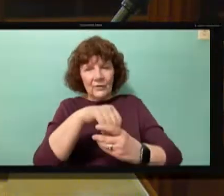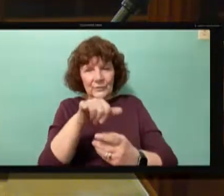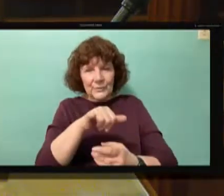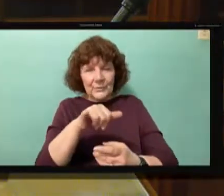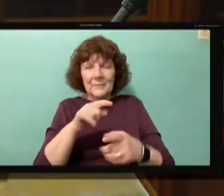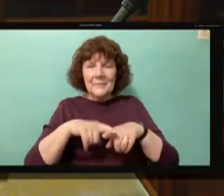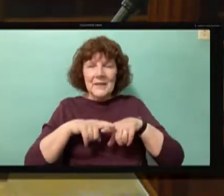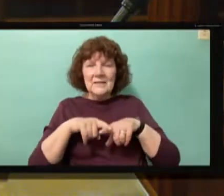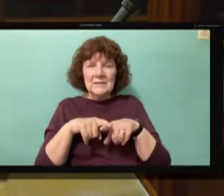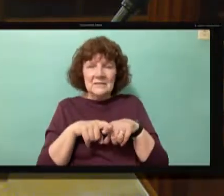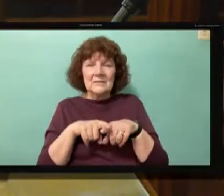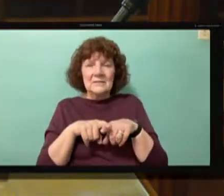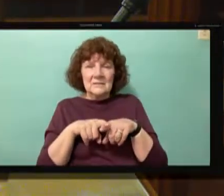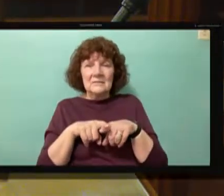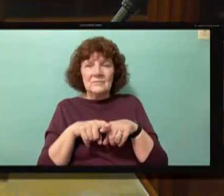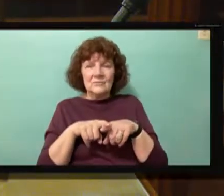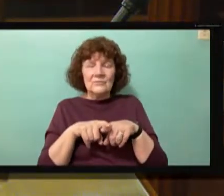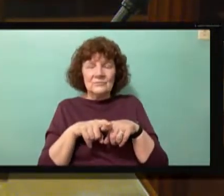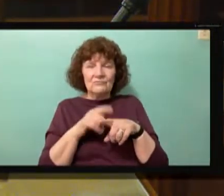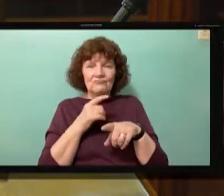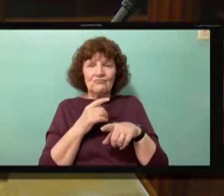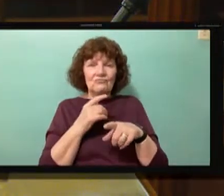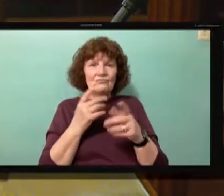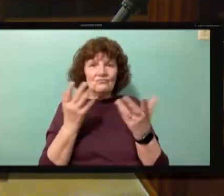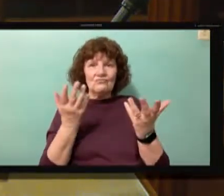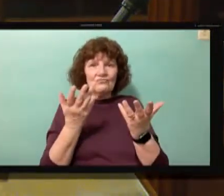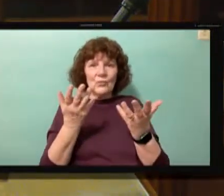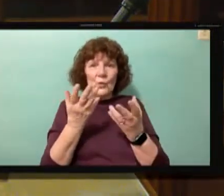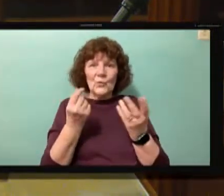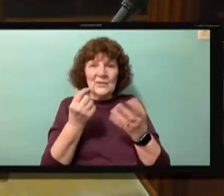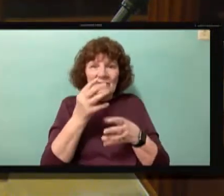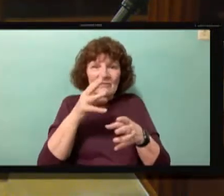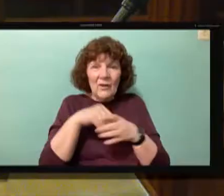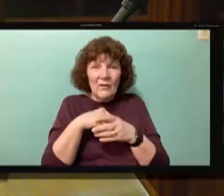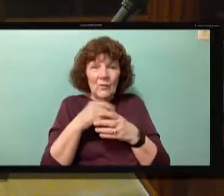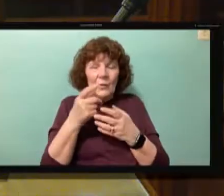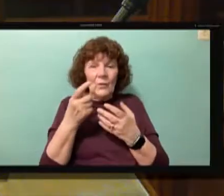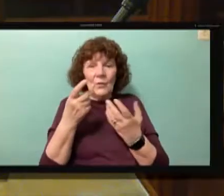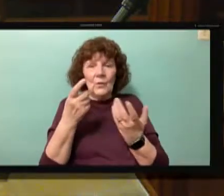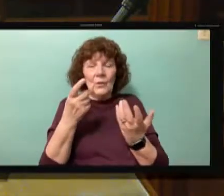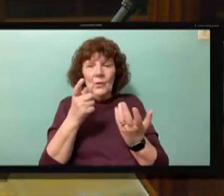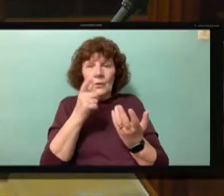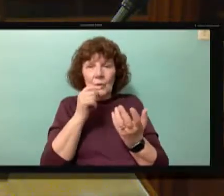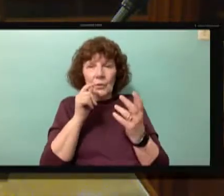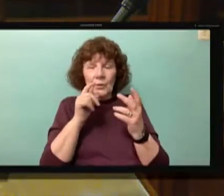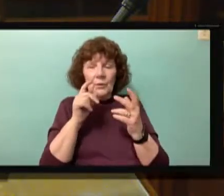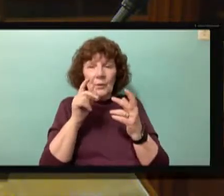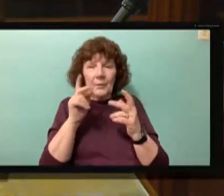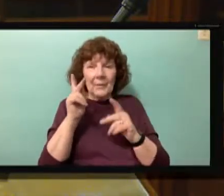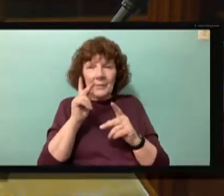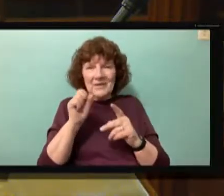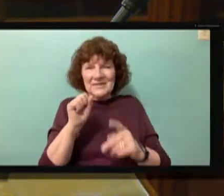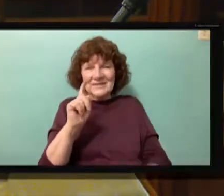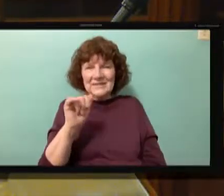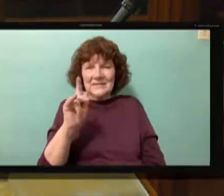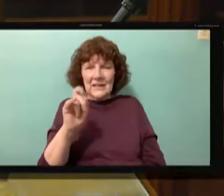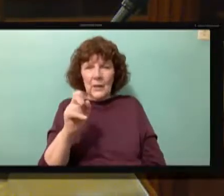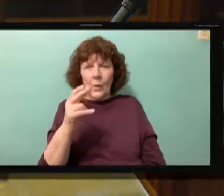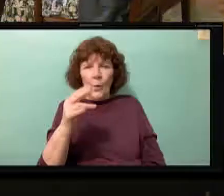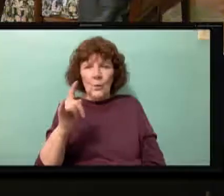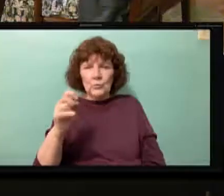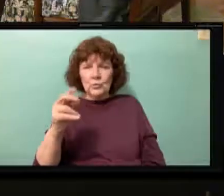on the nature of, what we're looking at and, who the stakeholders and subject matter experts are.